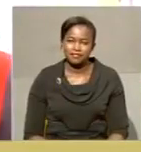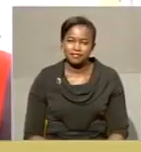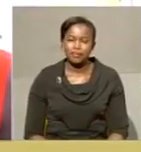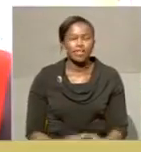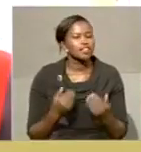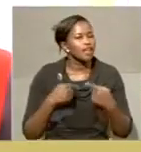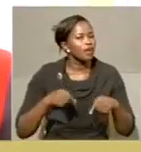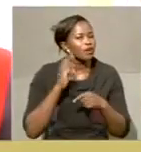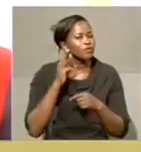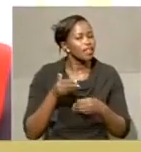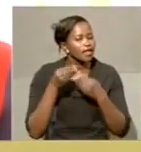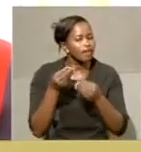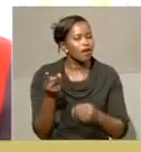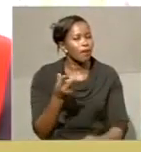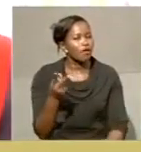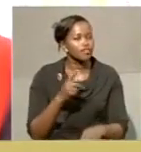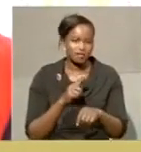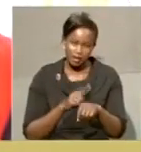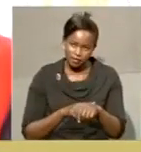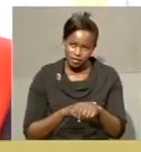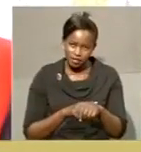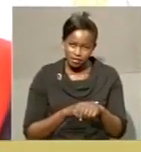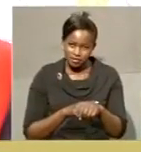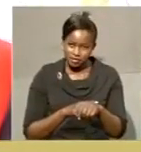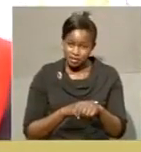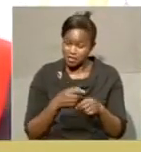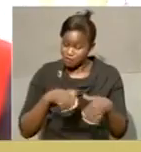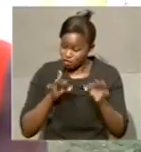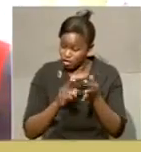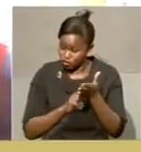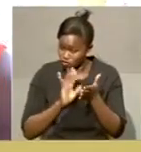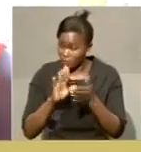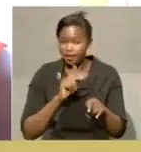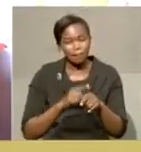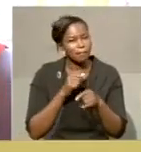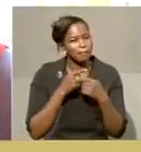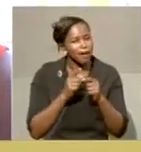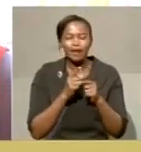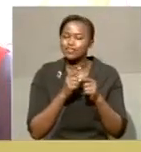Kuja kwa wisera. Take your time, but don't take too long.